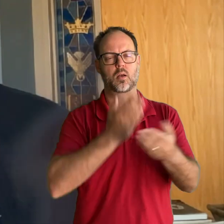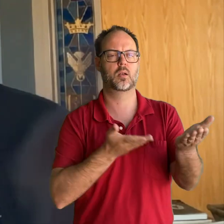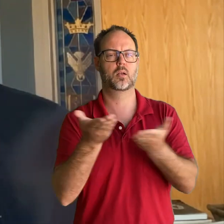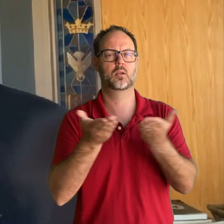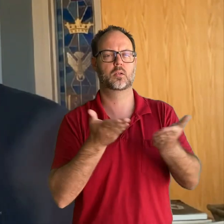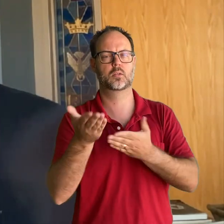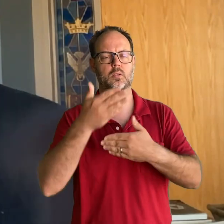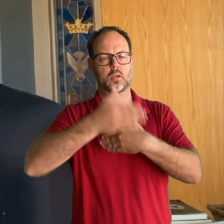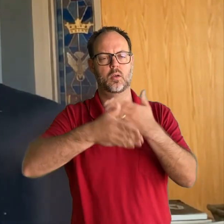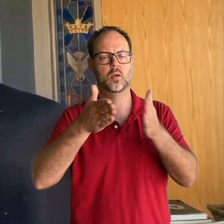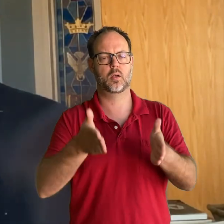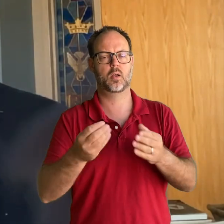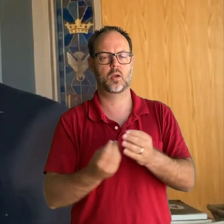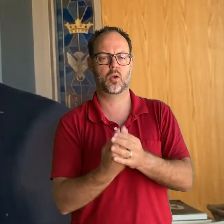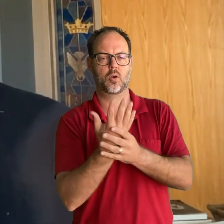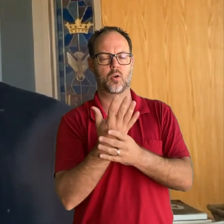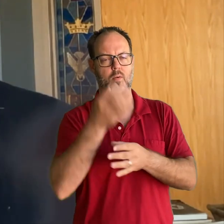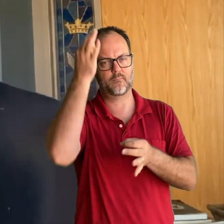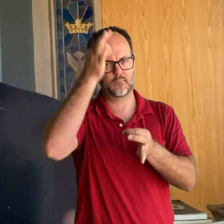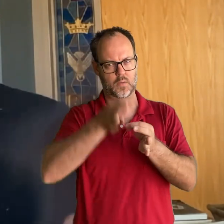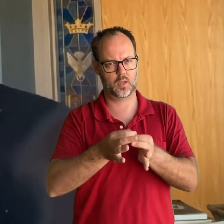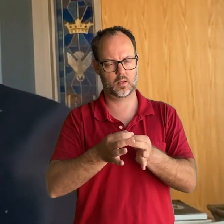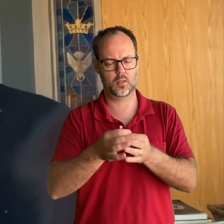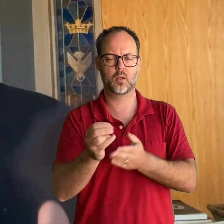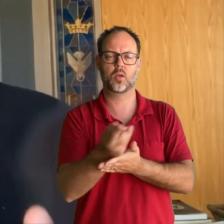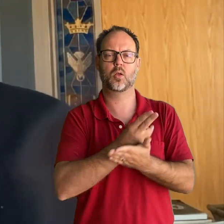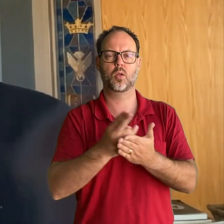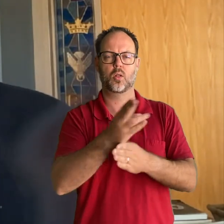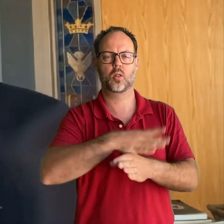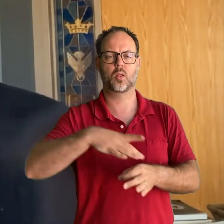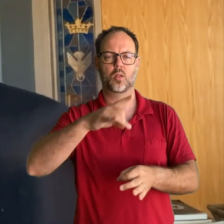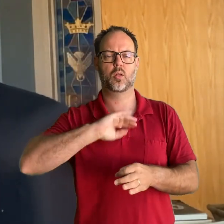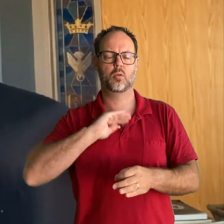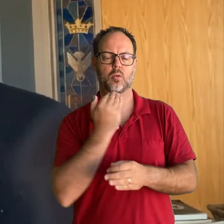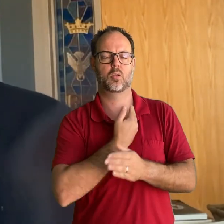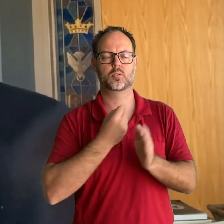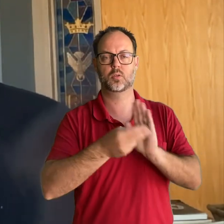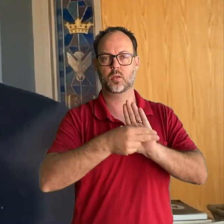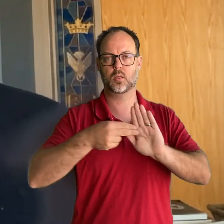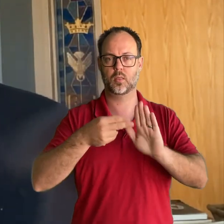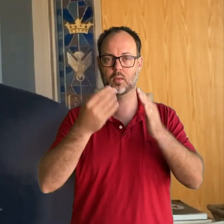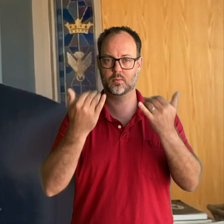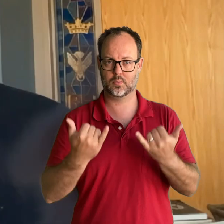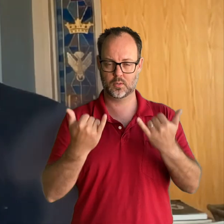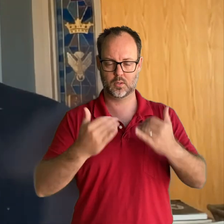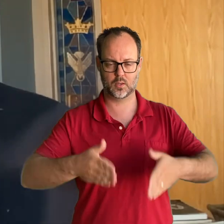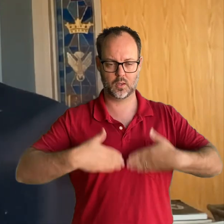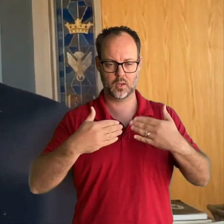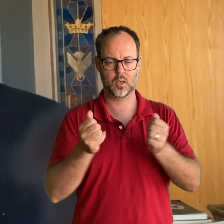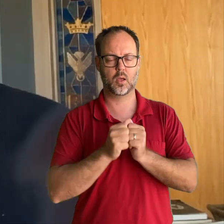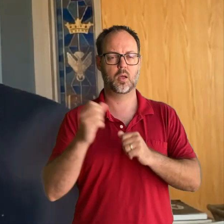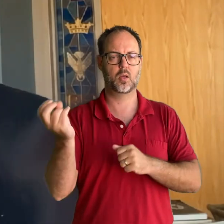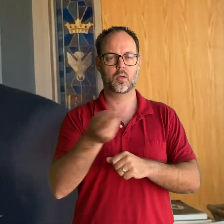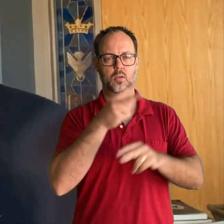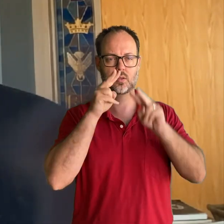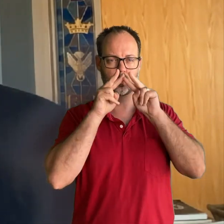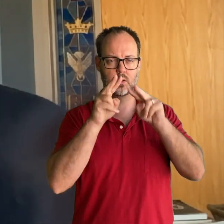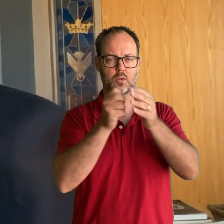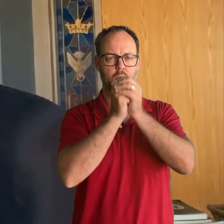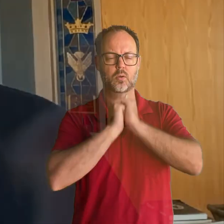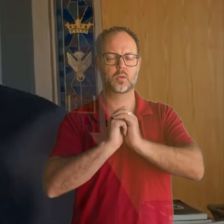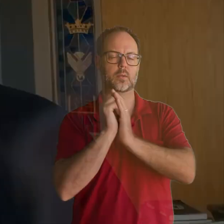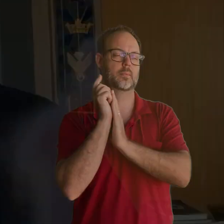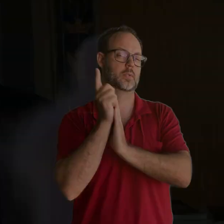our neighbor, and to grow in faith. So the Holy Spirit is our theme for today. We're glad you're with us. We'll see you in worship in just a